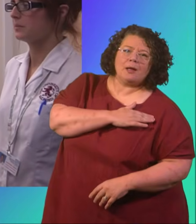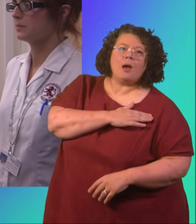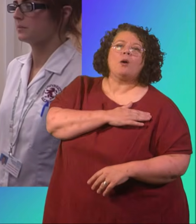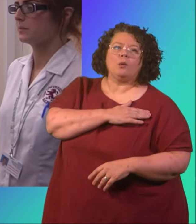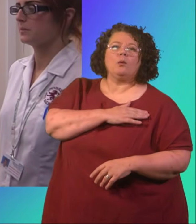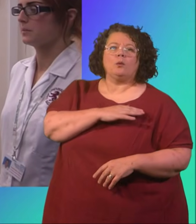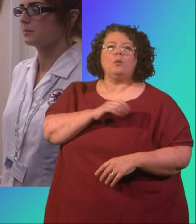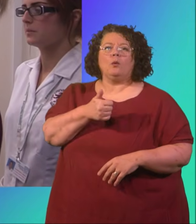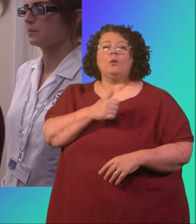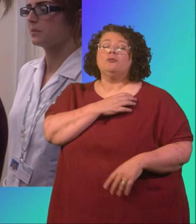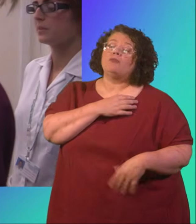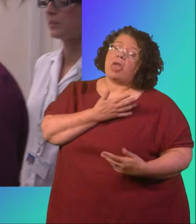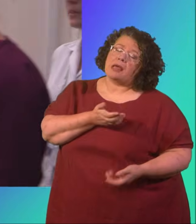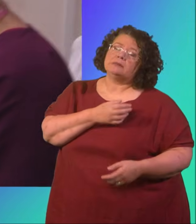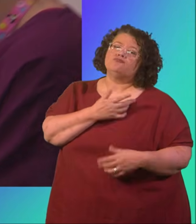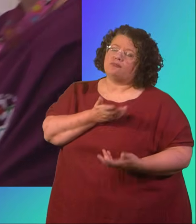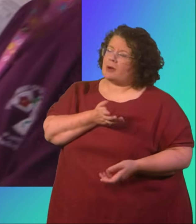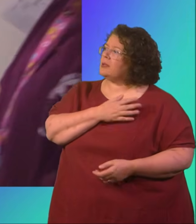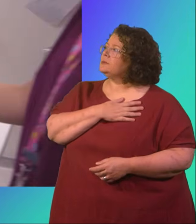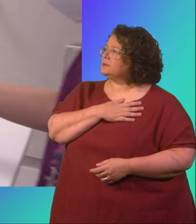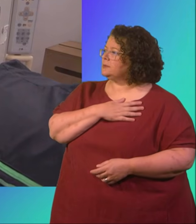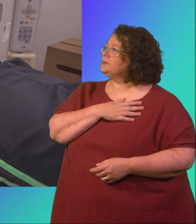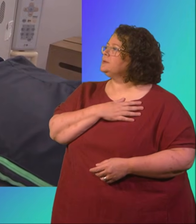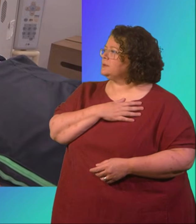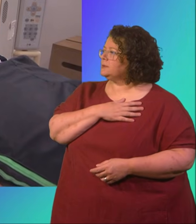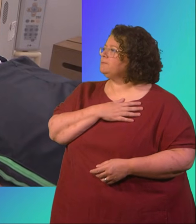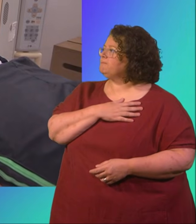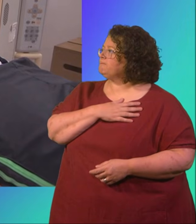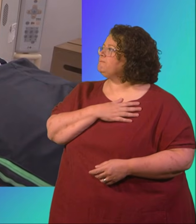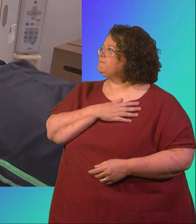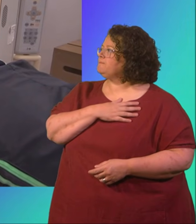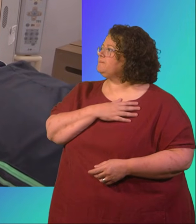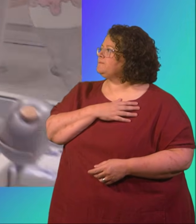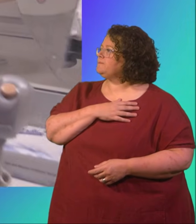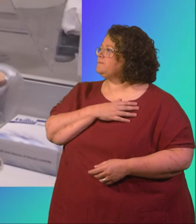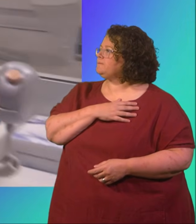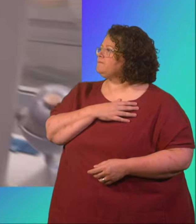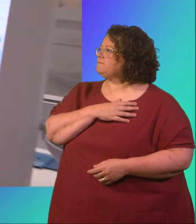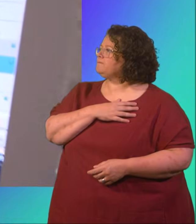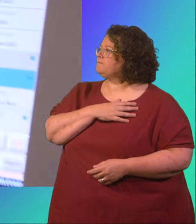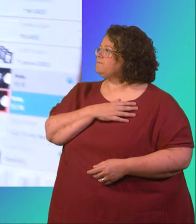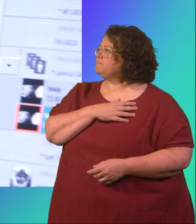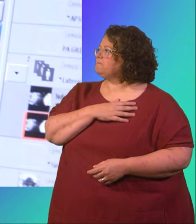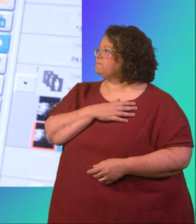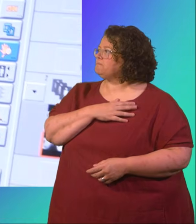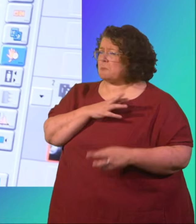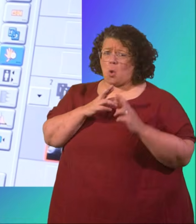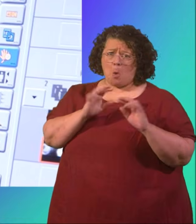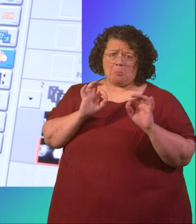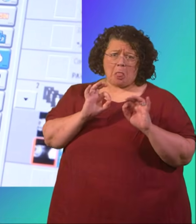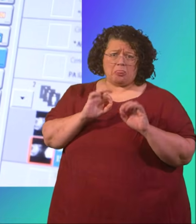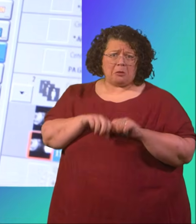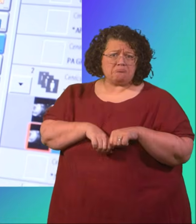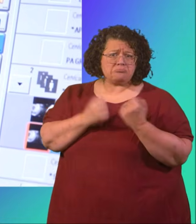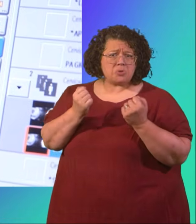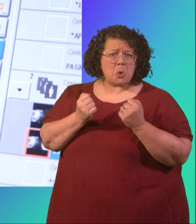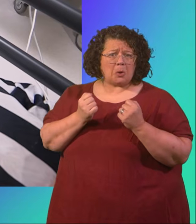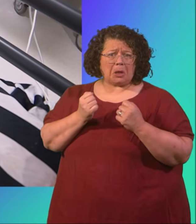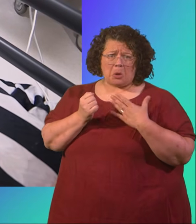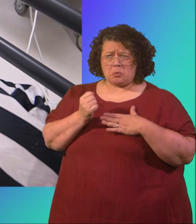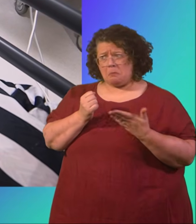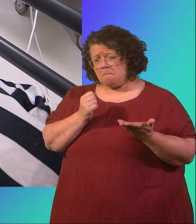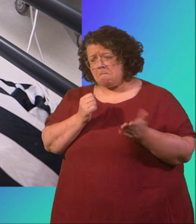pulling down to your toes. Lovely, and relax. Yeah, that's brilliant. I hope he ain't like fractured